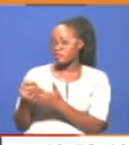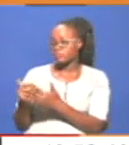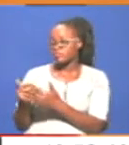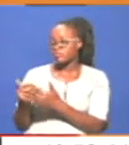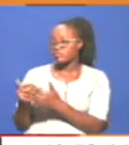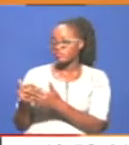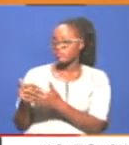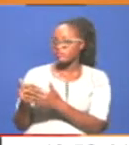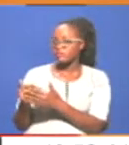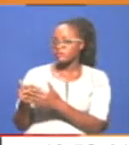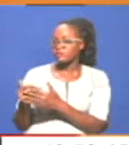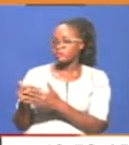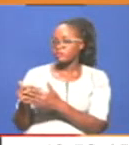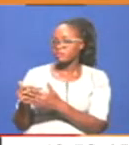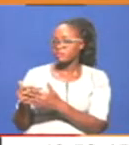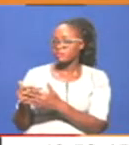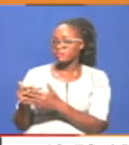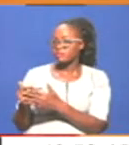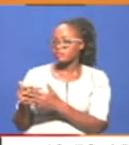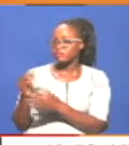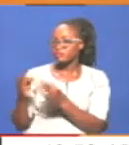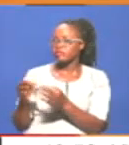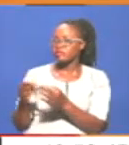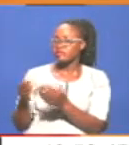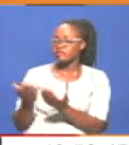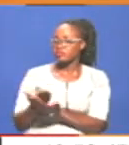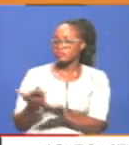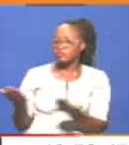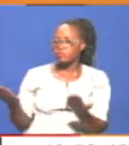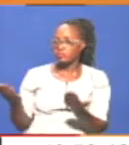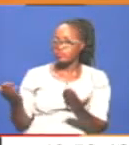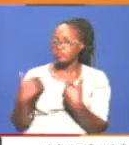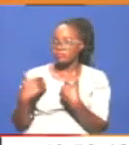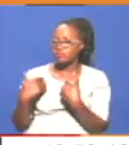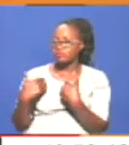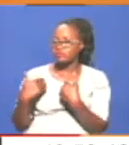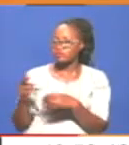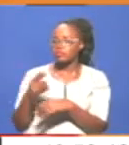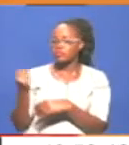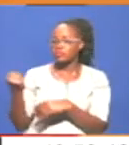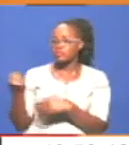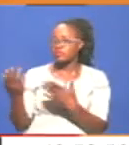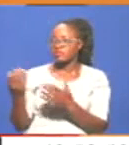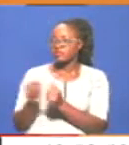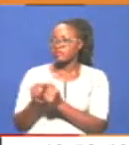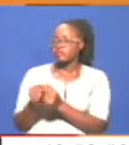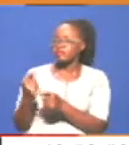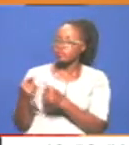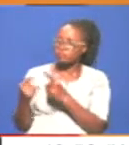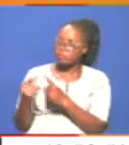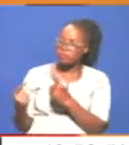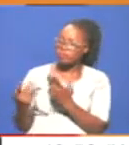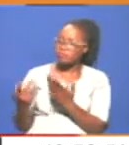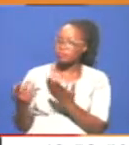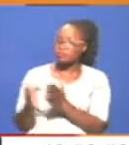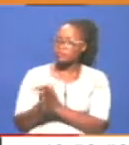any of the other sports. Because, I mean, if I have a chessboard now, I can use that chessboard for the next 5-10 years, depending on how I keep it, especially if it's not